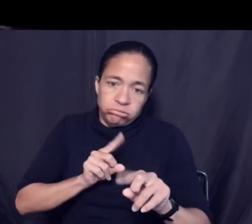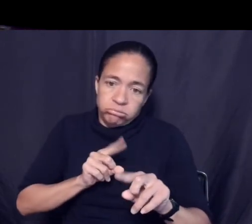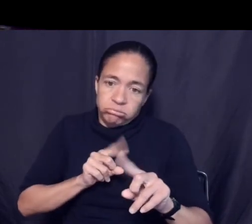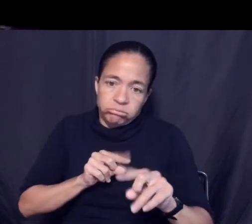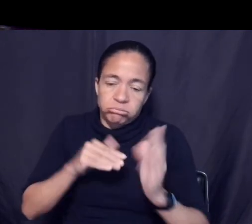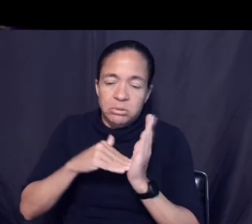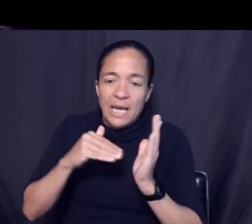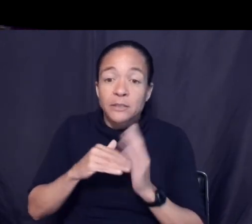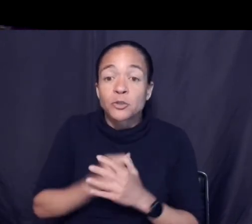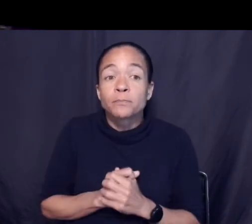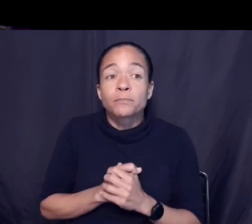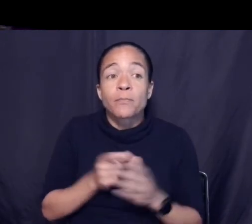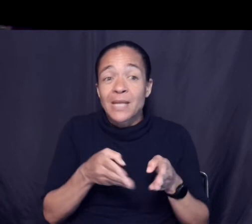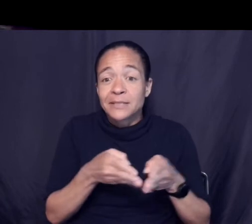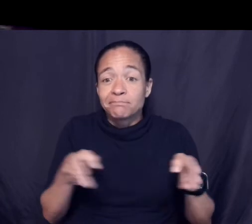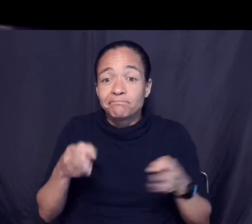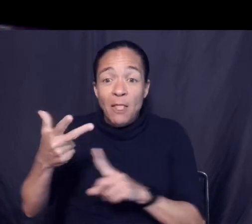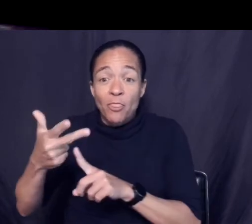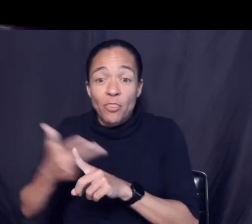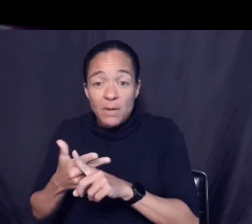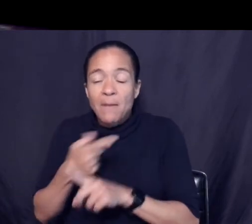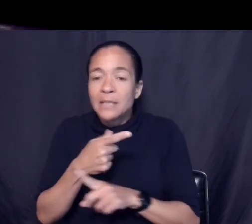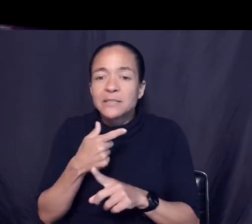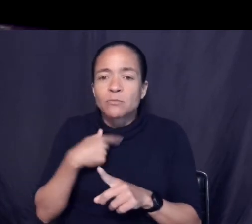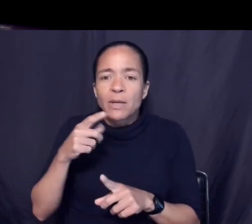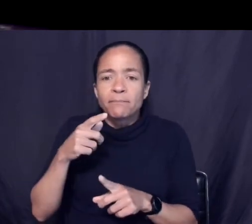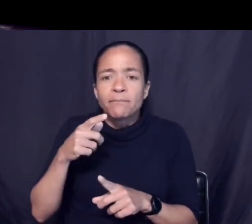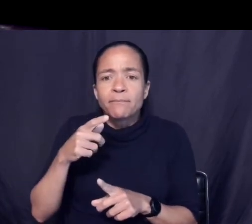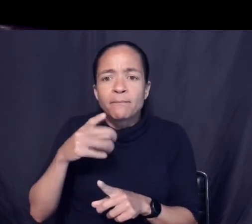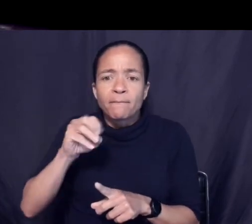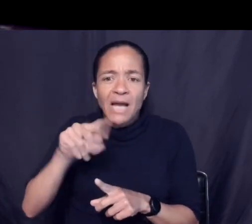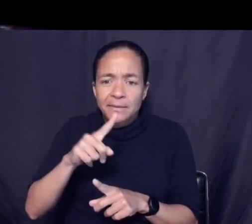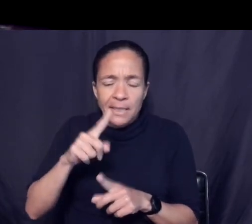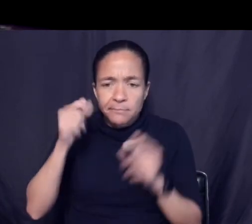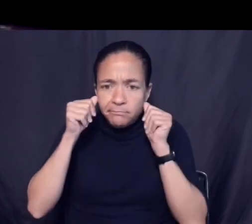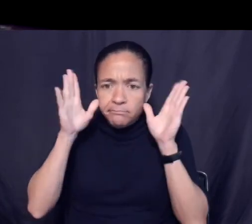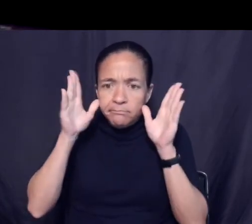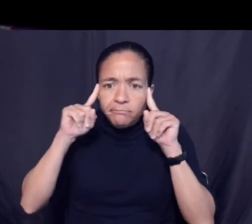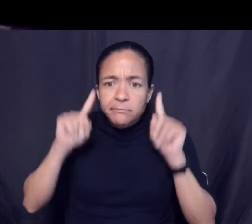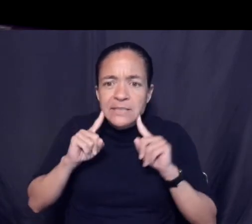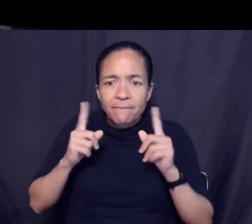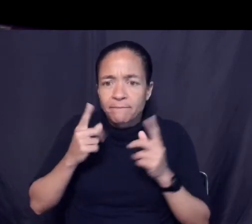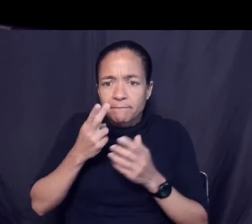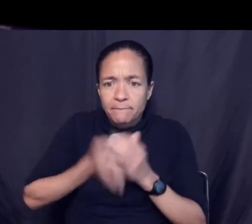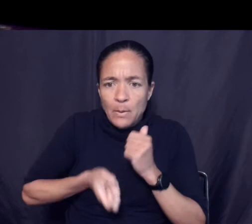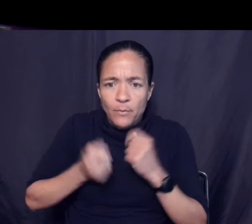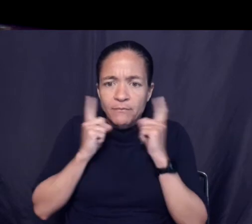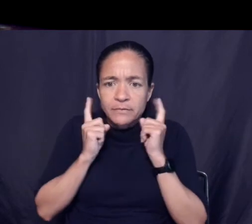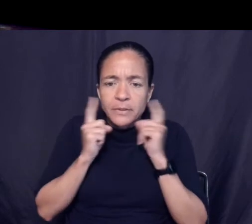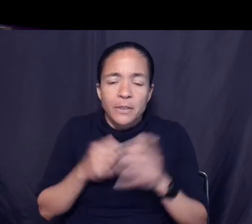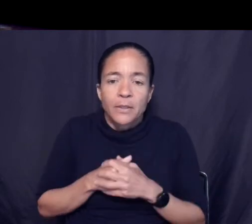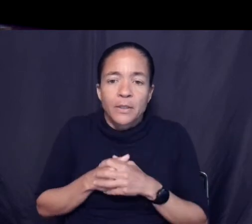was 3 months old, we found out that she was completely deaf in both ears. We began